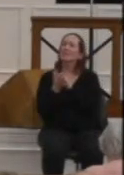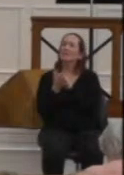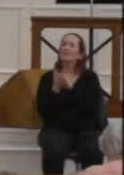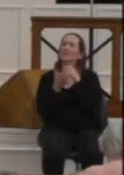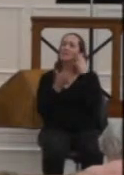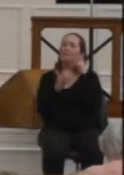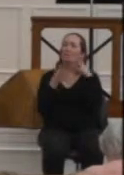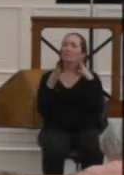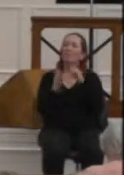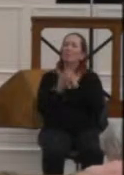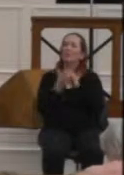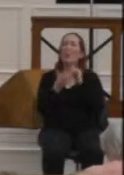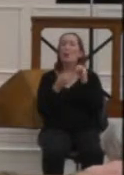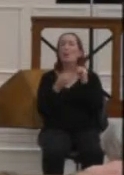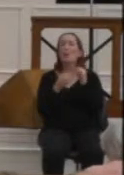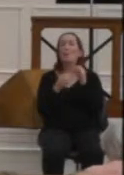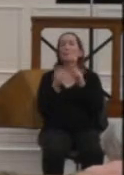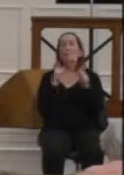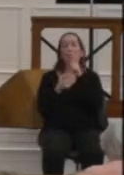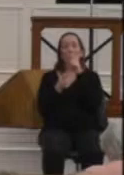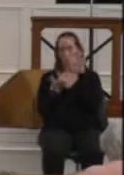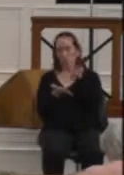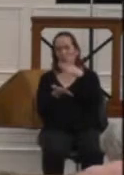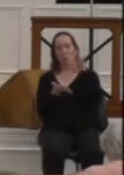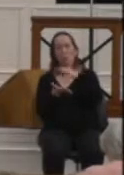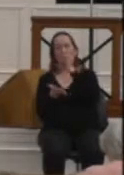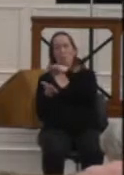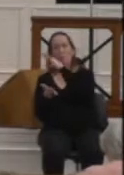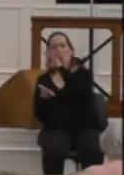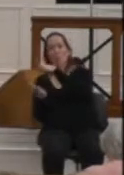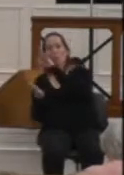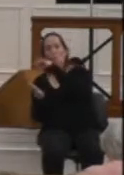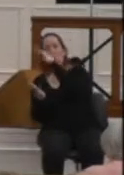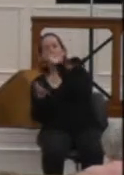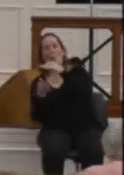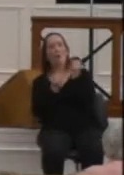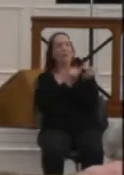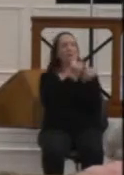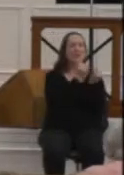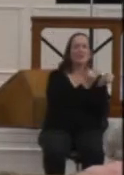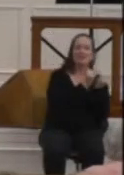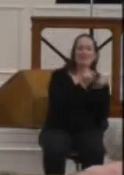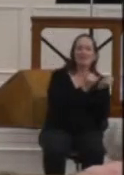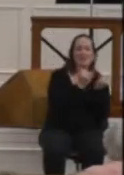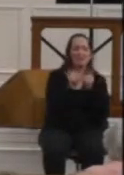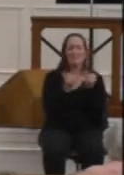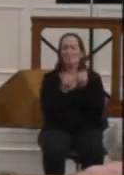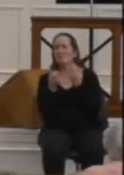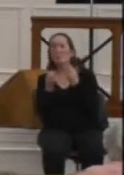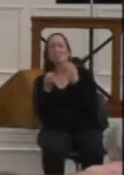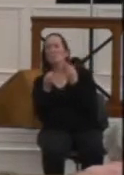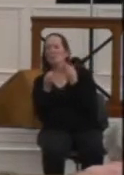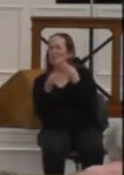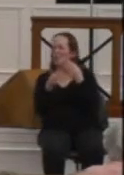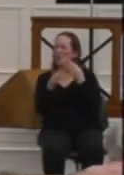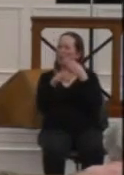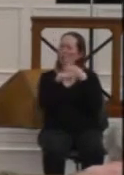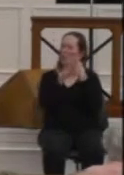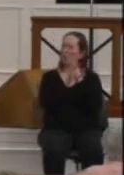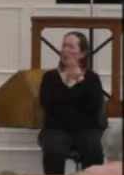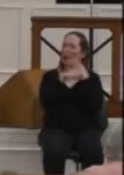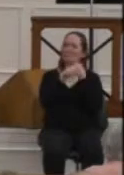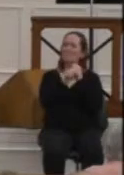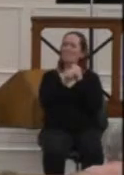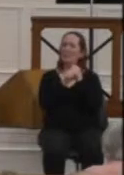in people who sew or do needlepoint or knitting or things like that, how they can create from just